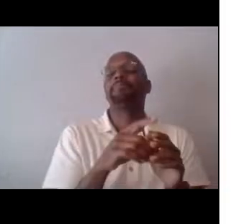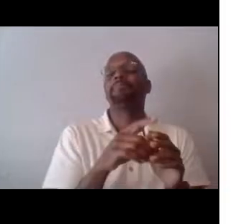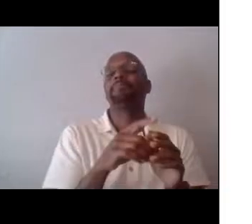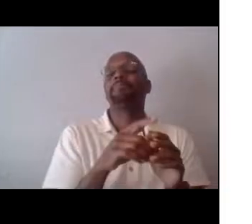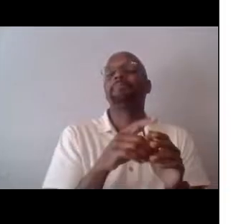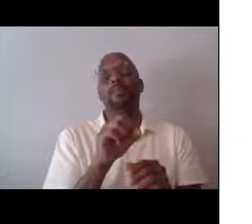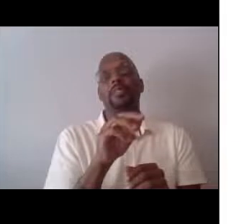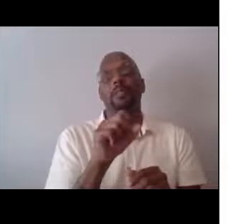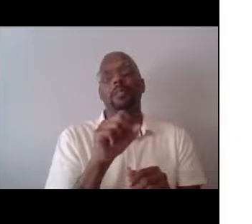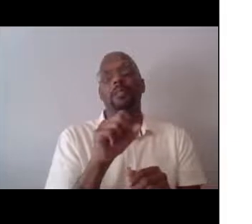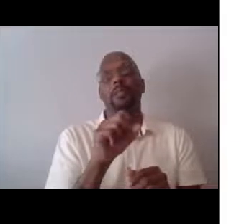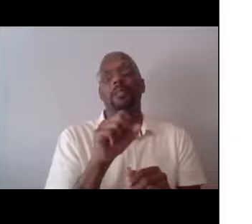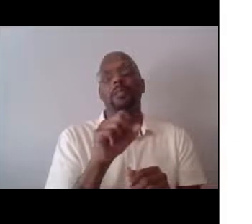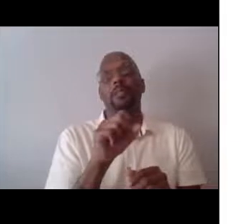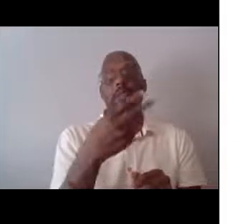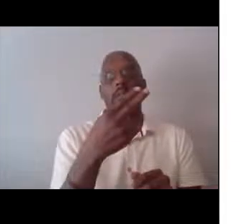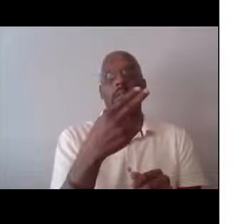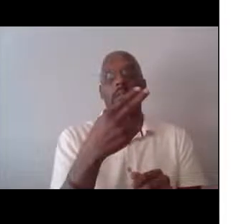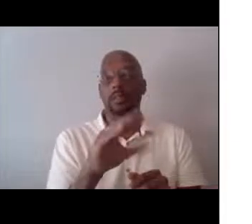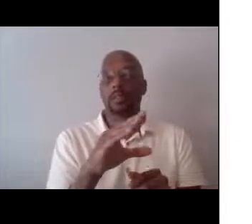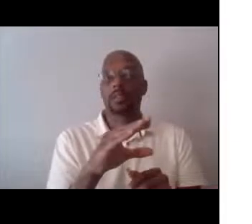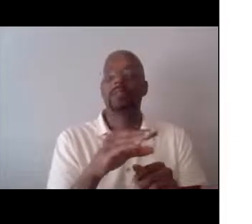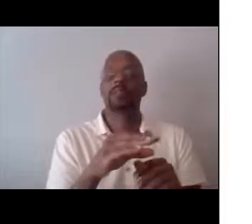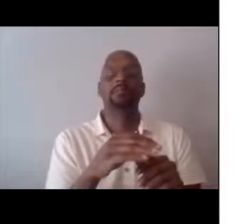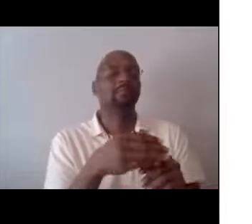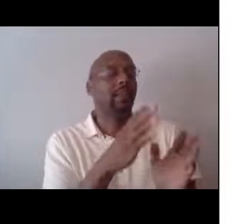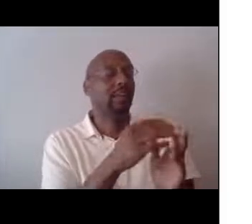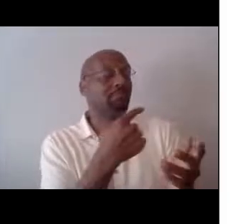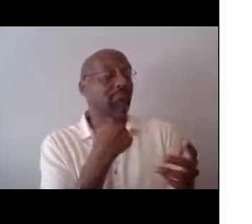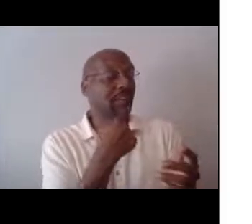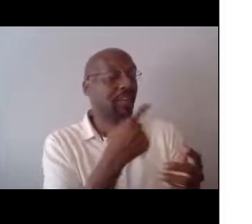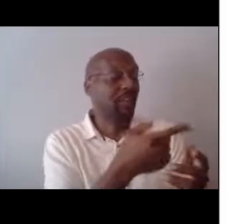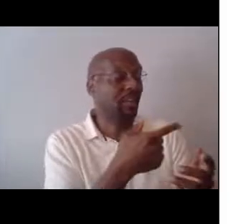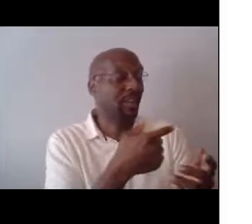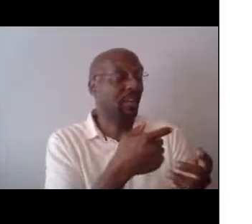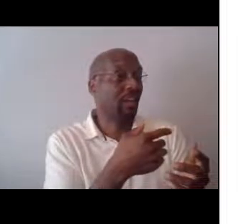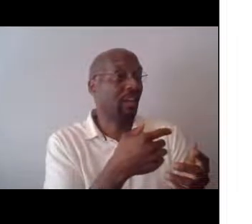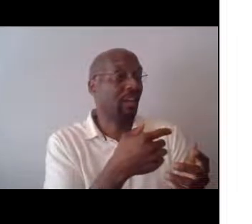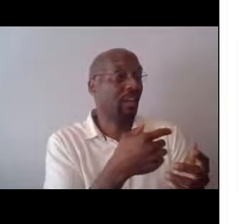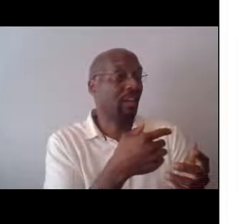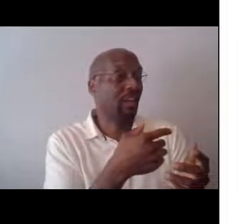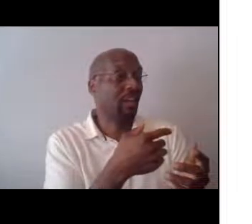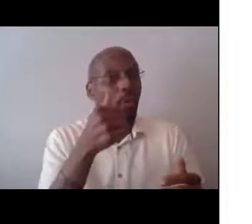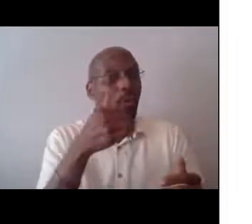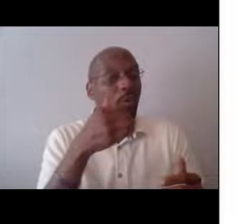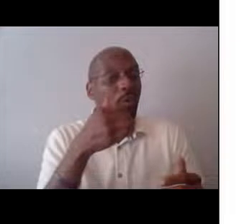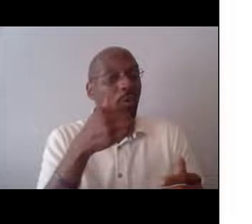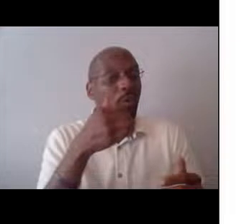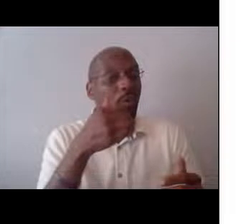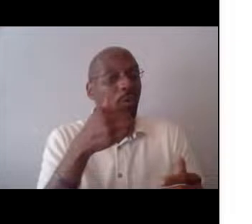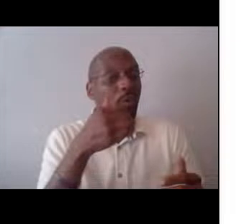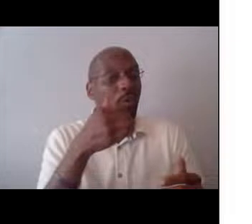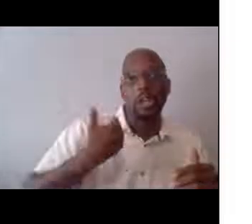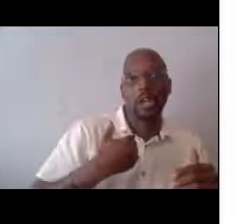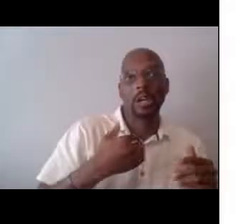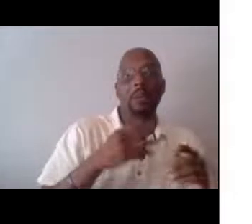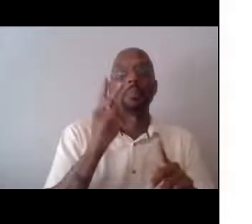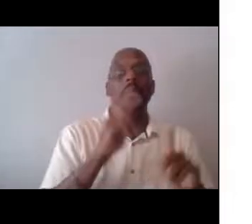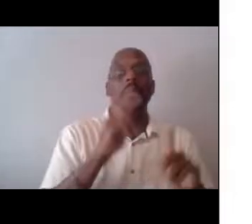identify if they were or represented older adults, youth, people with disabilities,